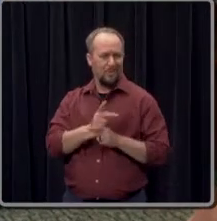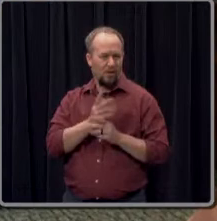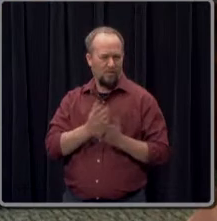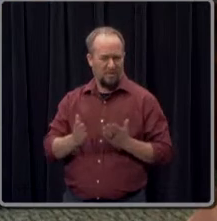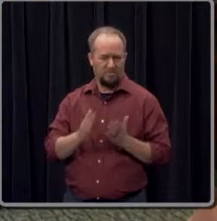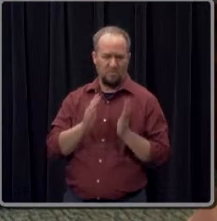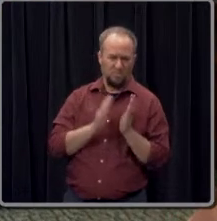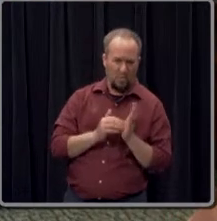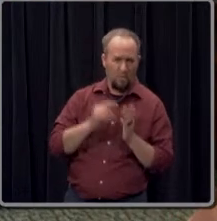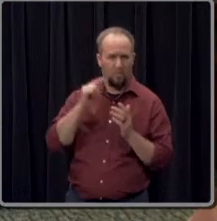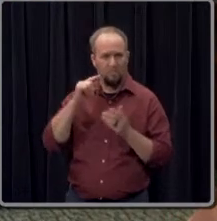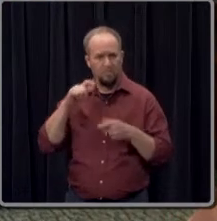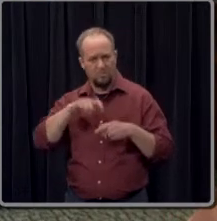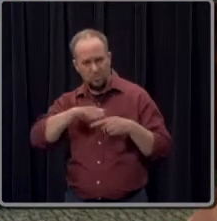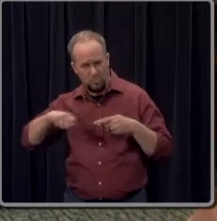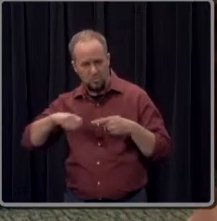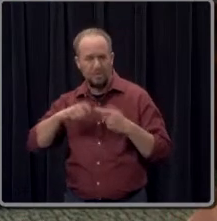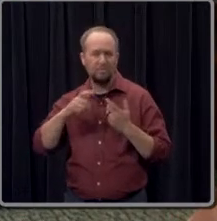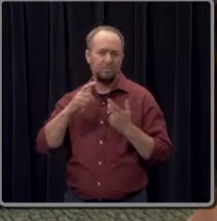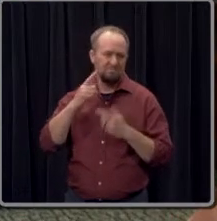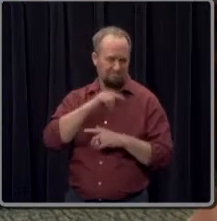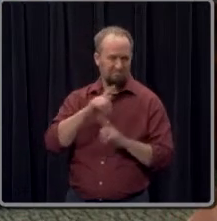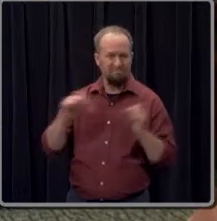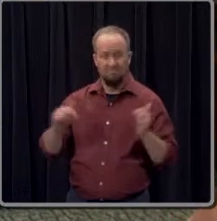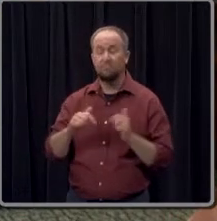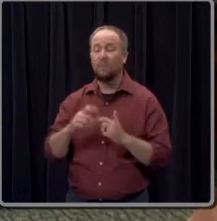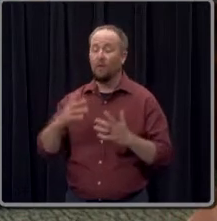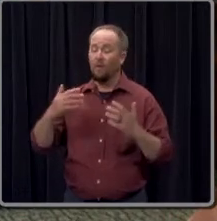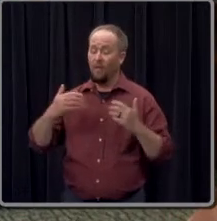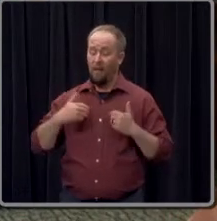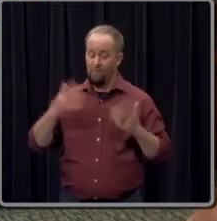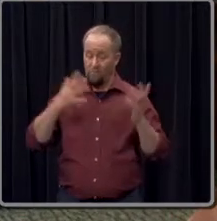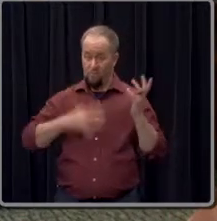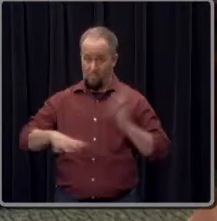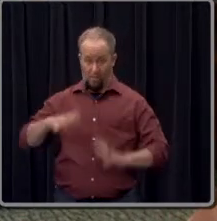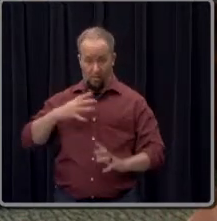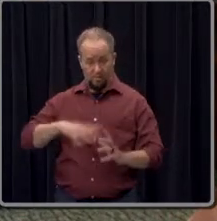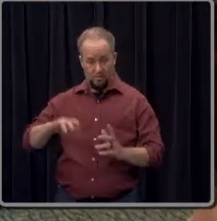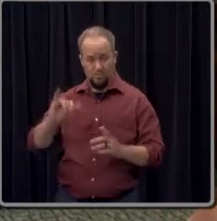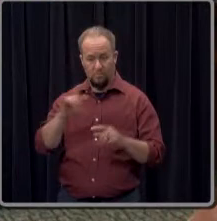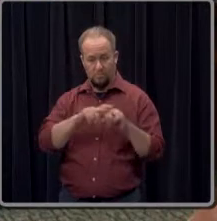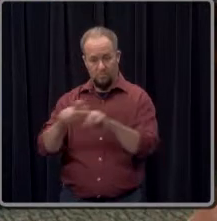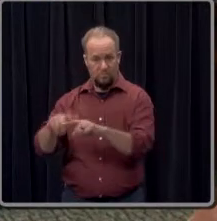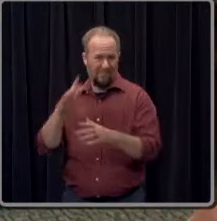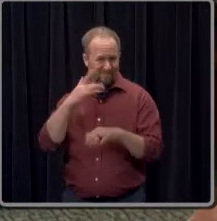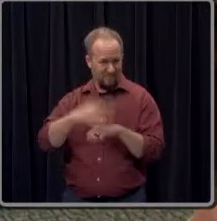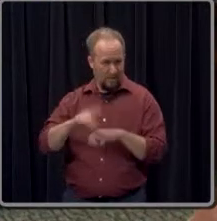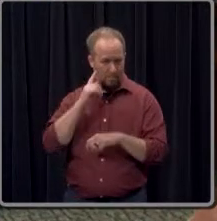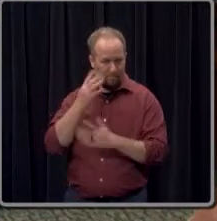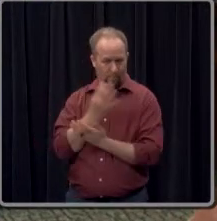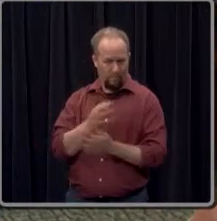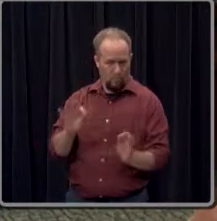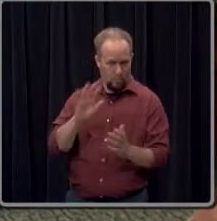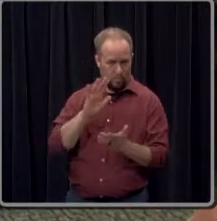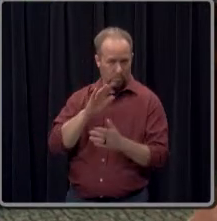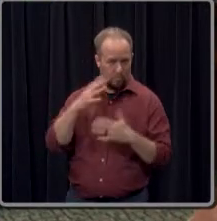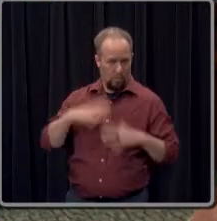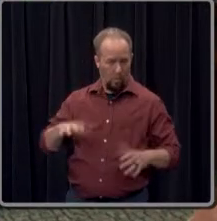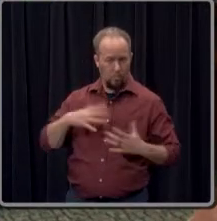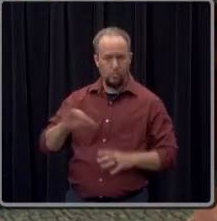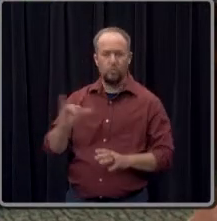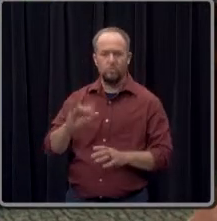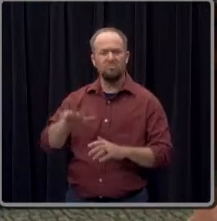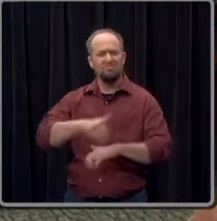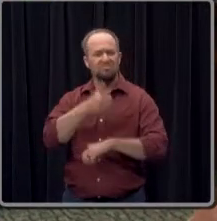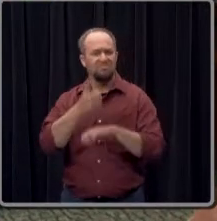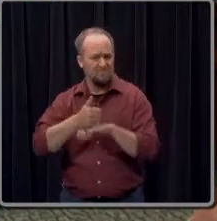the Cyclone Clothing Closet. The committee provides staffing for the clothing closet at the middle school and designed a space with